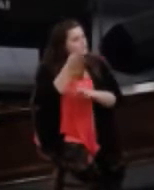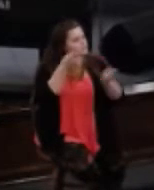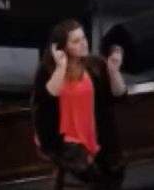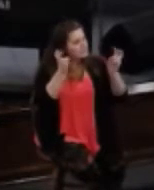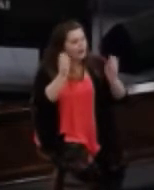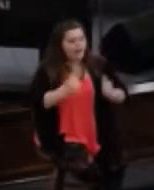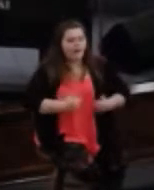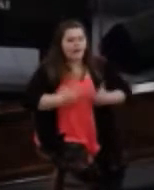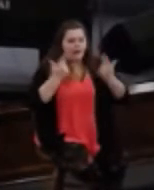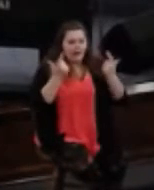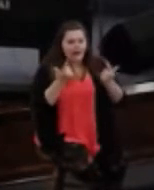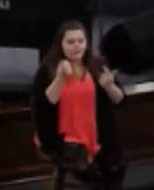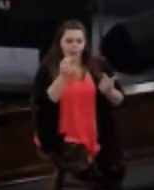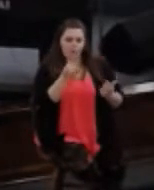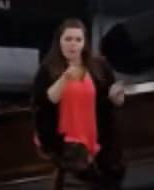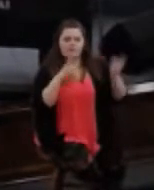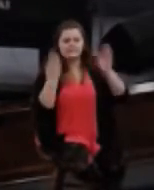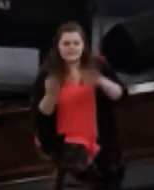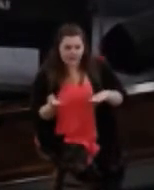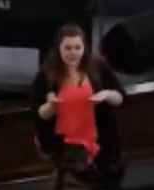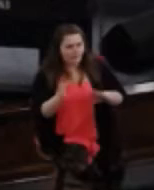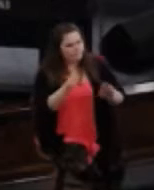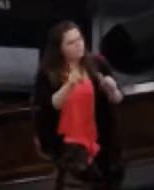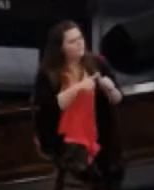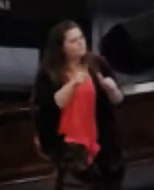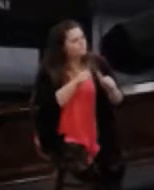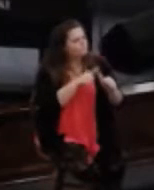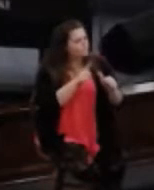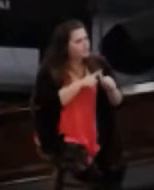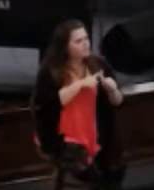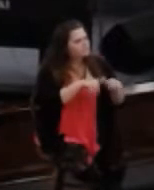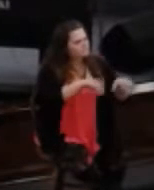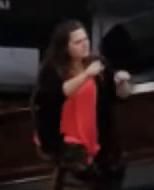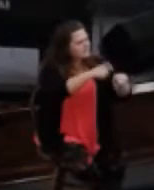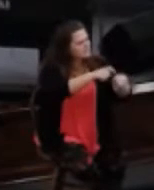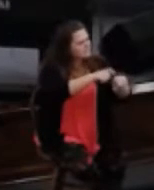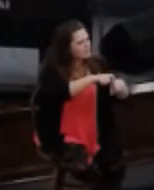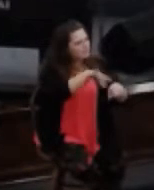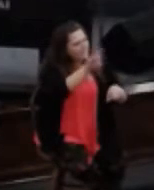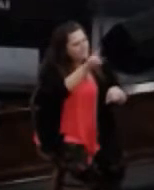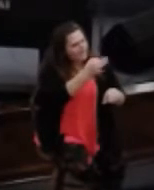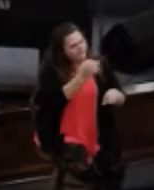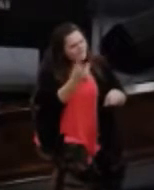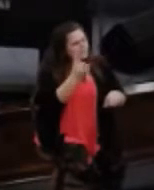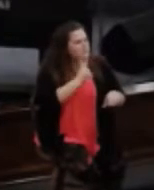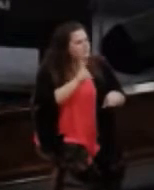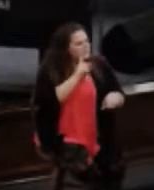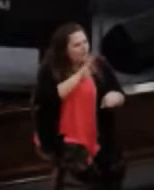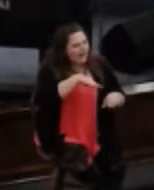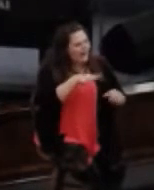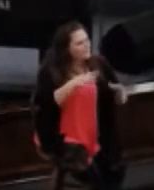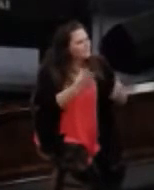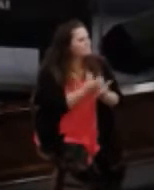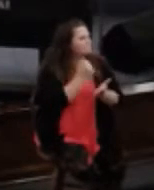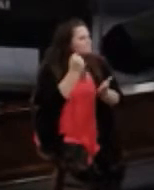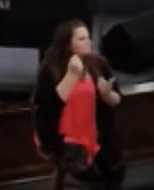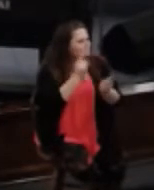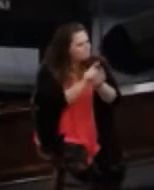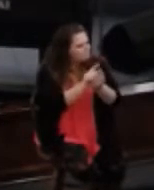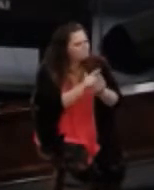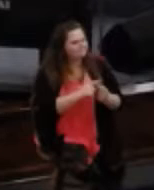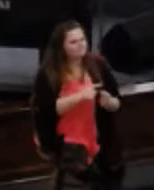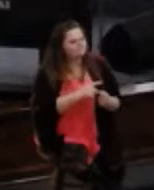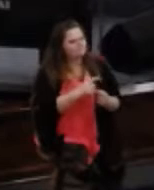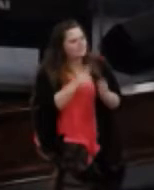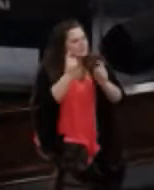Life or Death. But first, take a moment and find a few people that you haven't had a chance to greet and